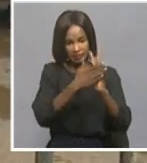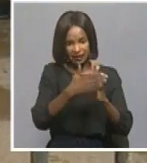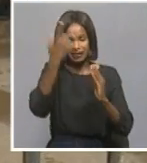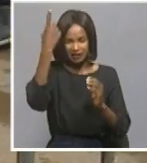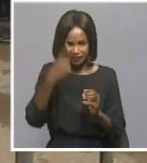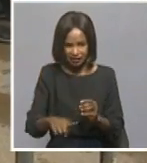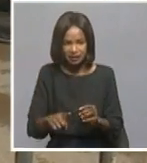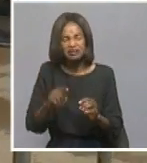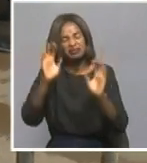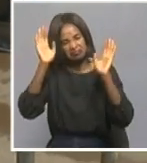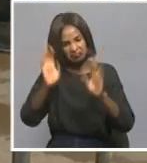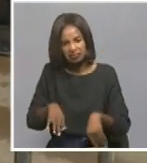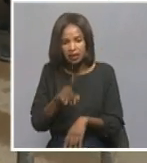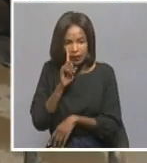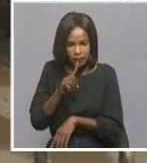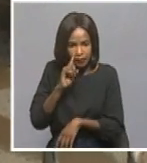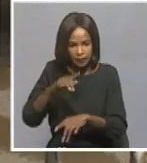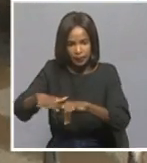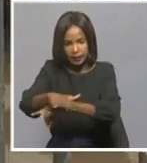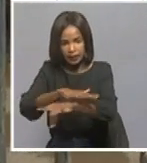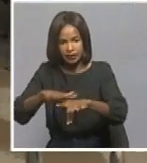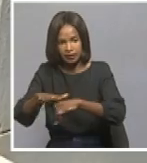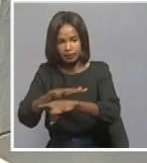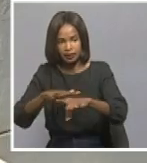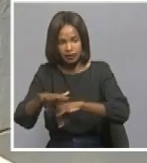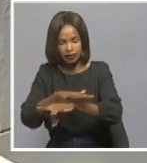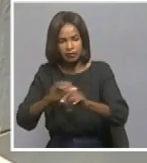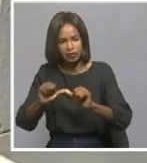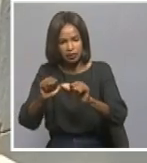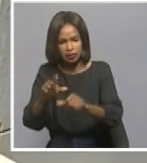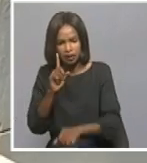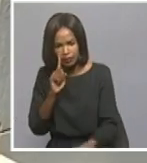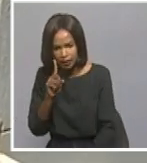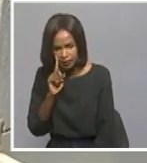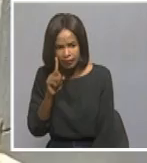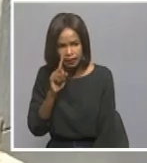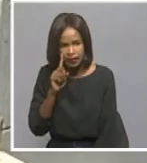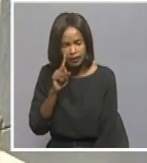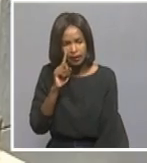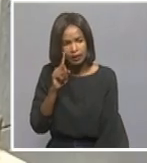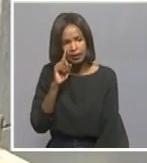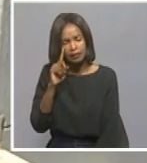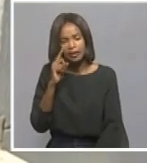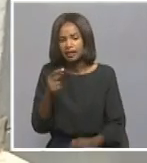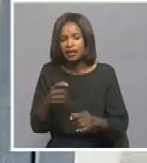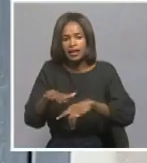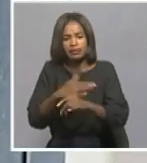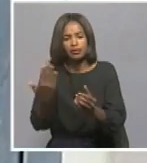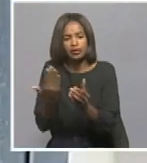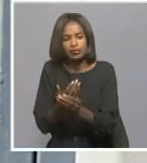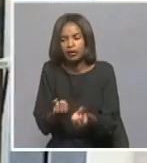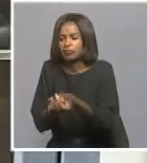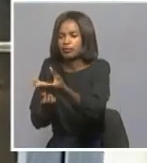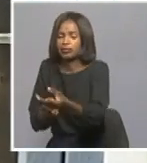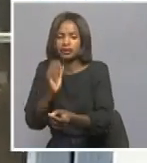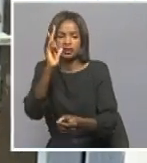continues to take care of animals already kept there, although they do not currently give out any animals.